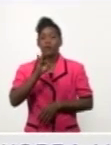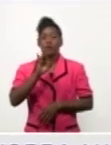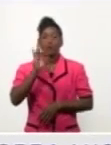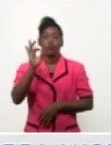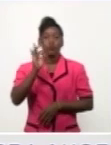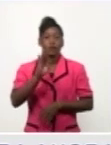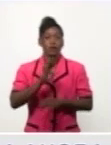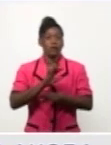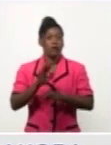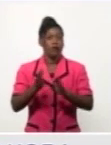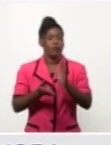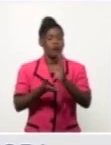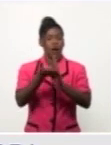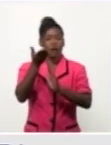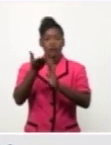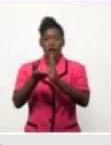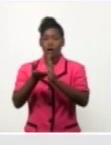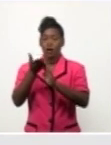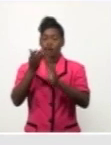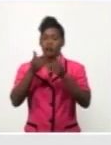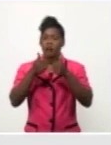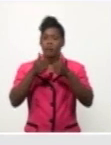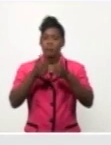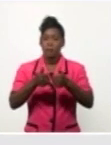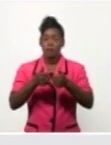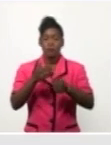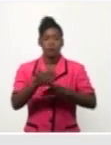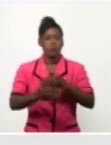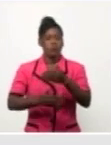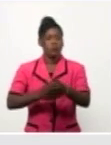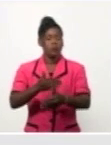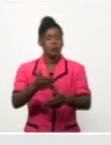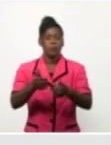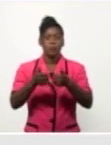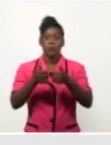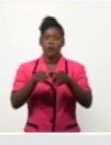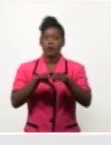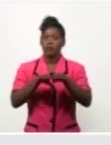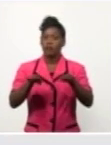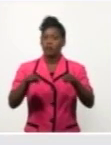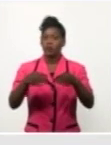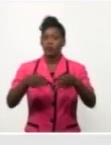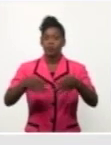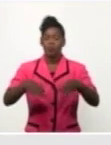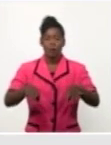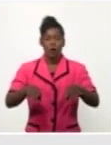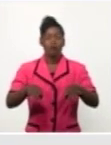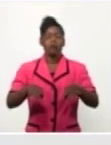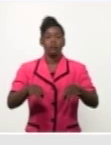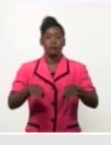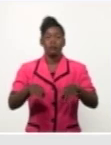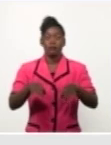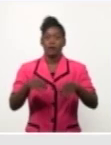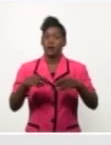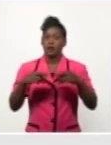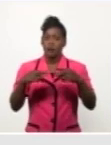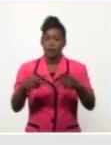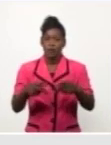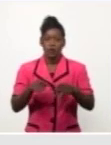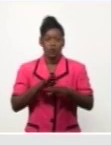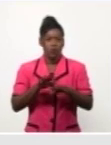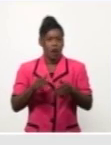2,273 diagnosed patients with COVID in our country, 87.8% have recovered and have